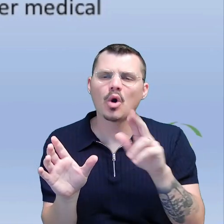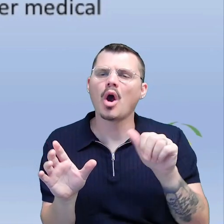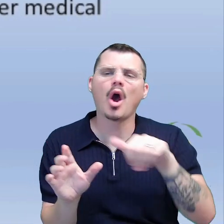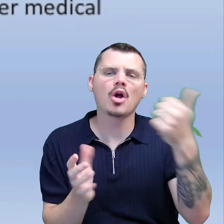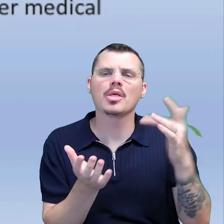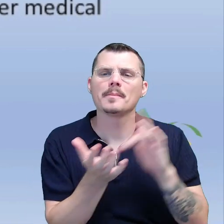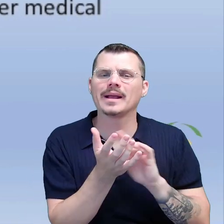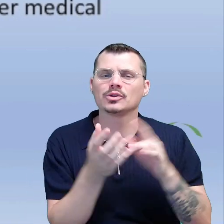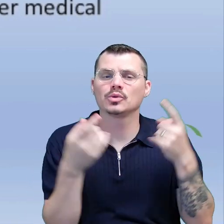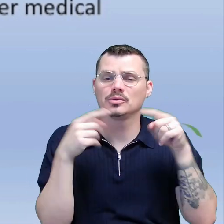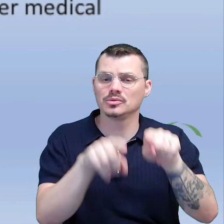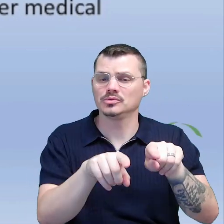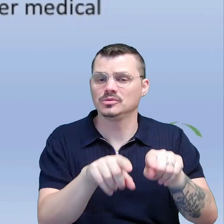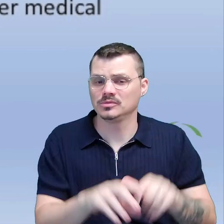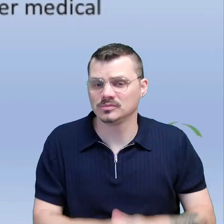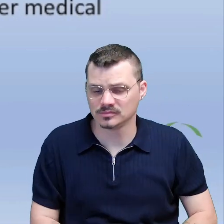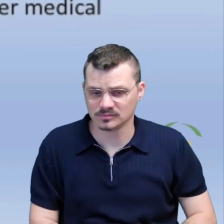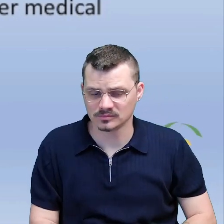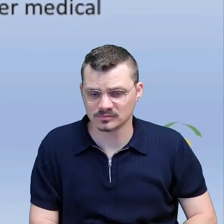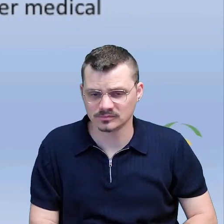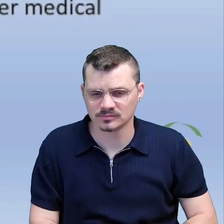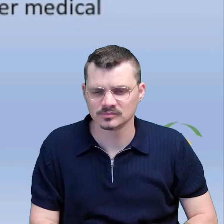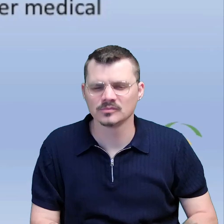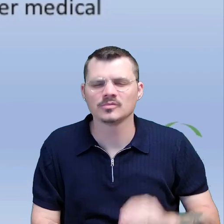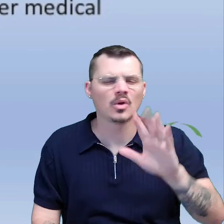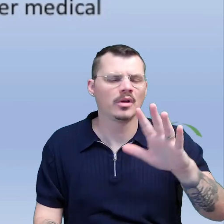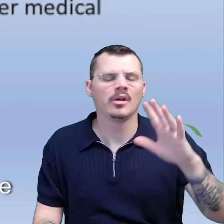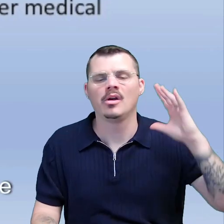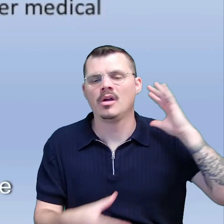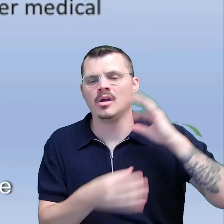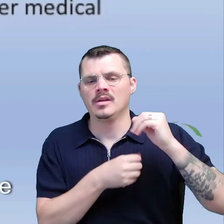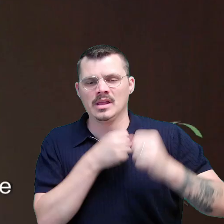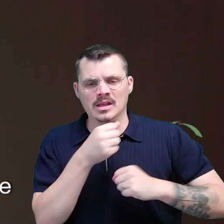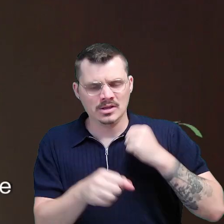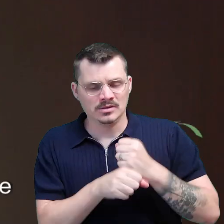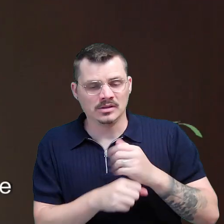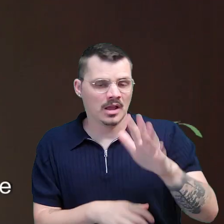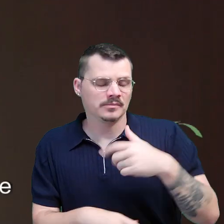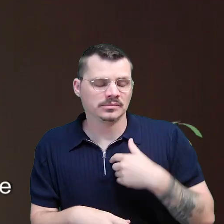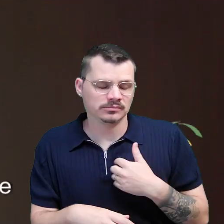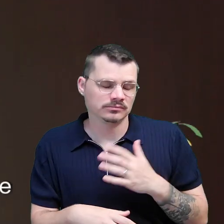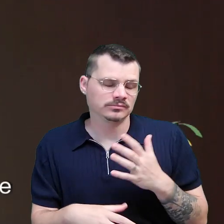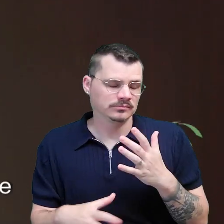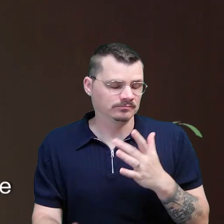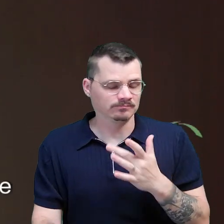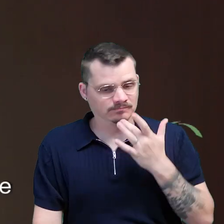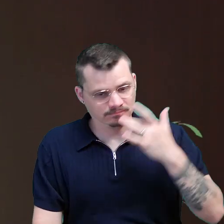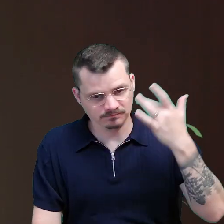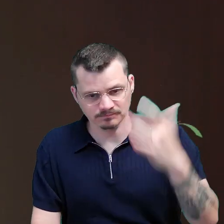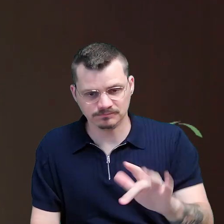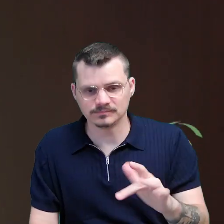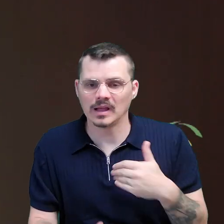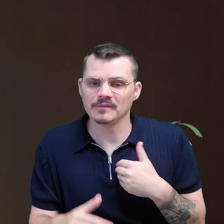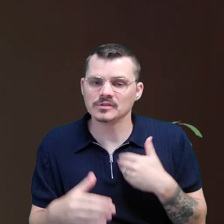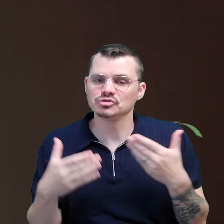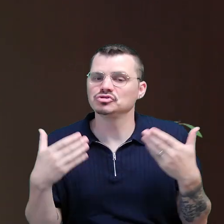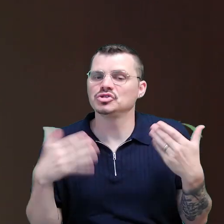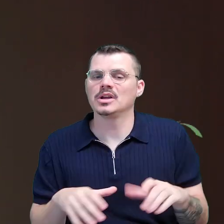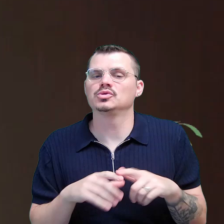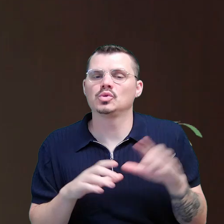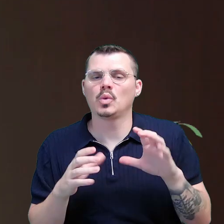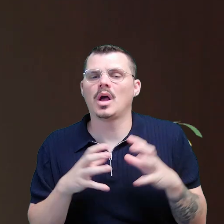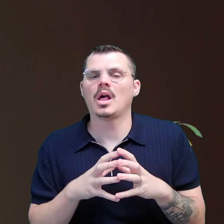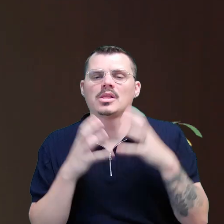medical mimics. So over the years, I've been very, very fortunate to have the chance to do a lot